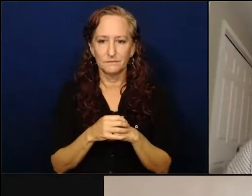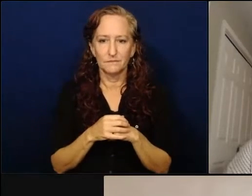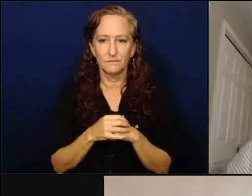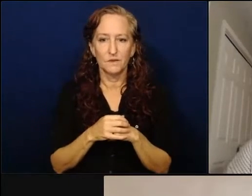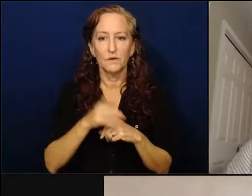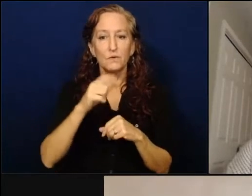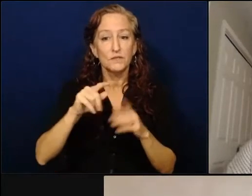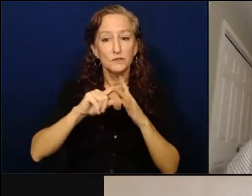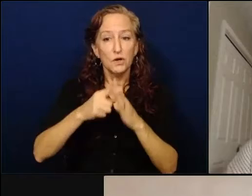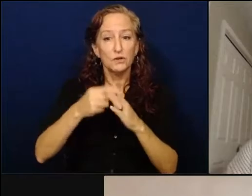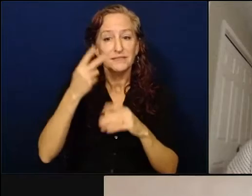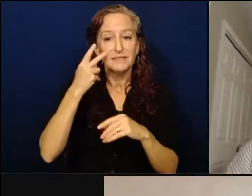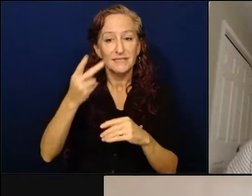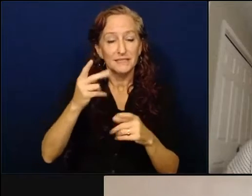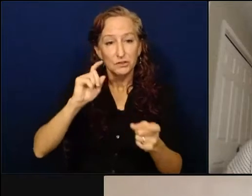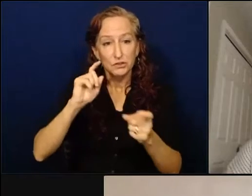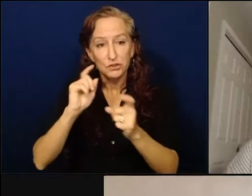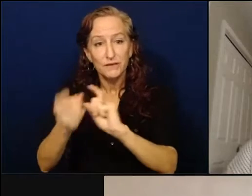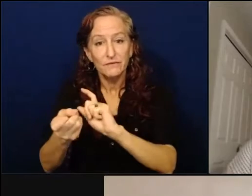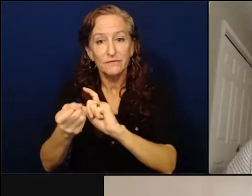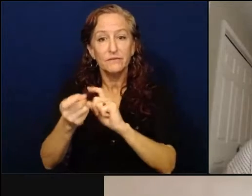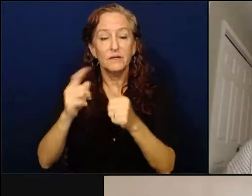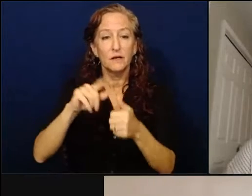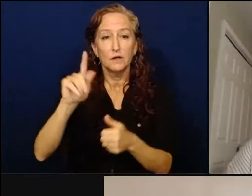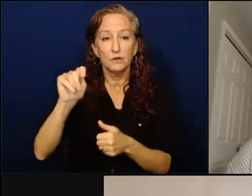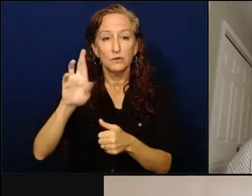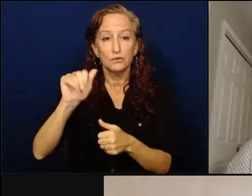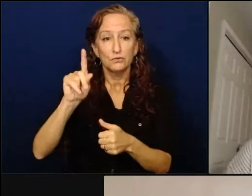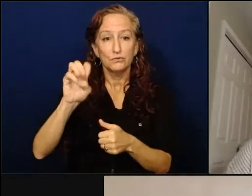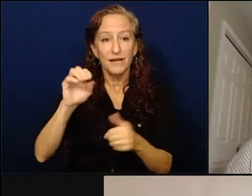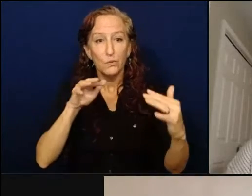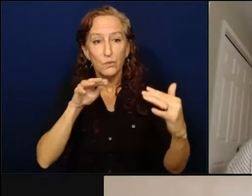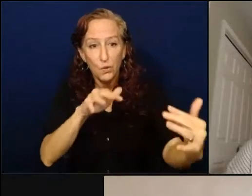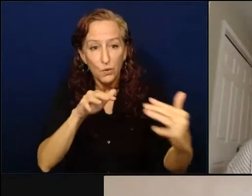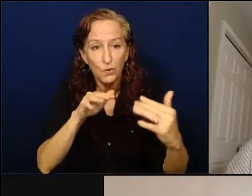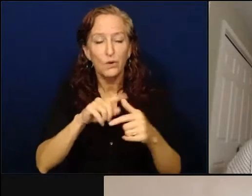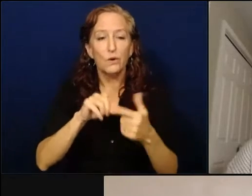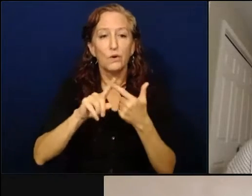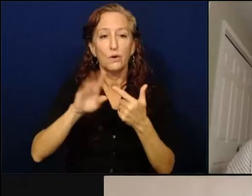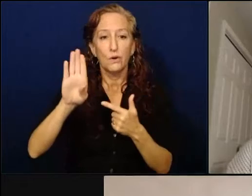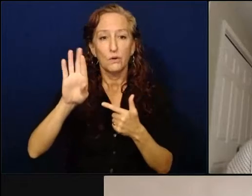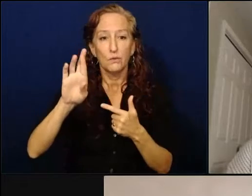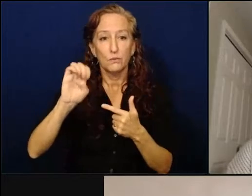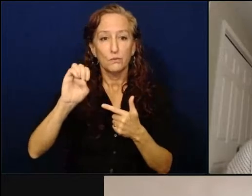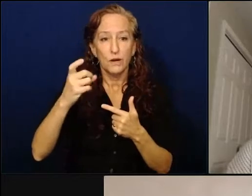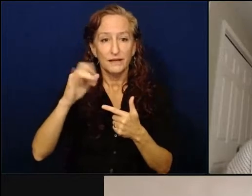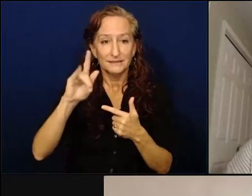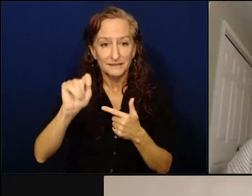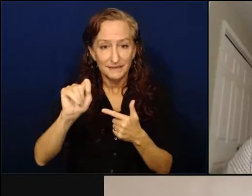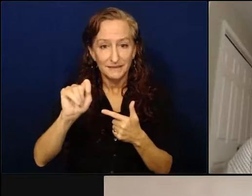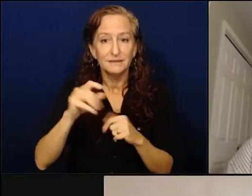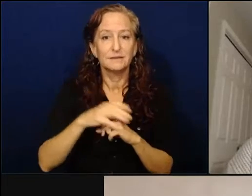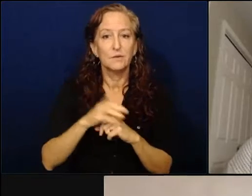in terms of trade wars and Brexit and all of these other concerns really impact how you